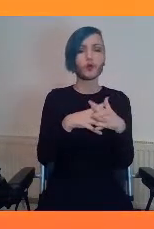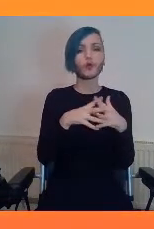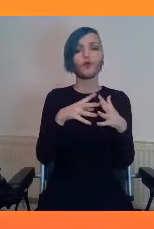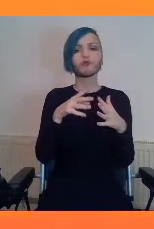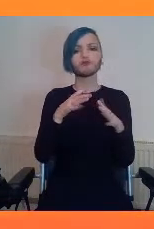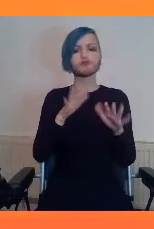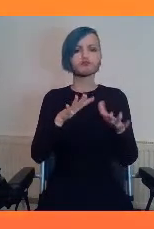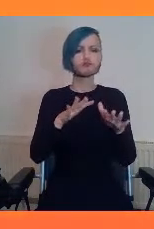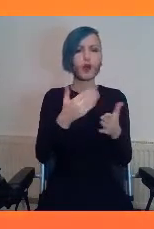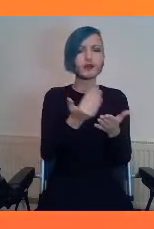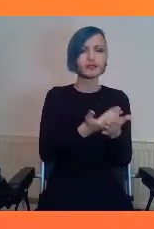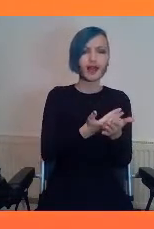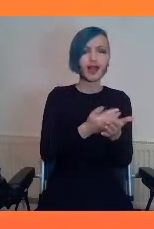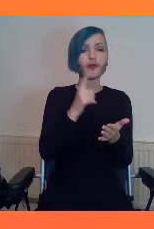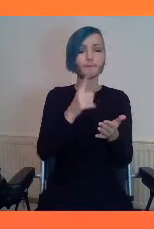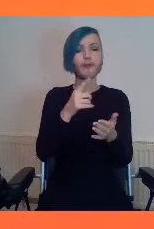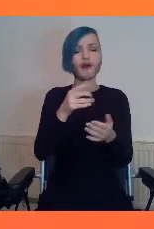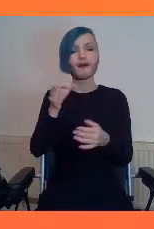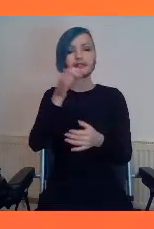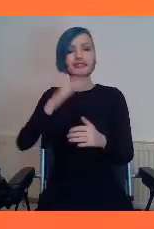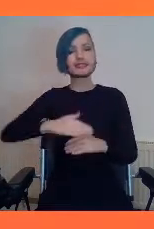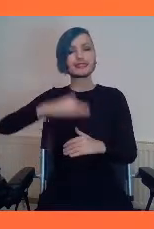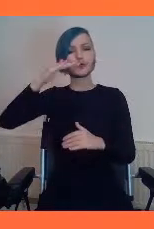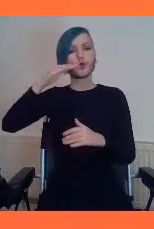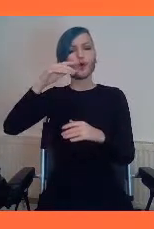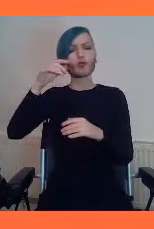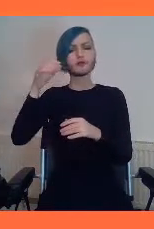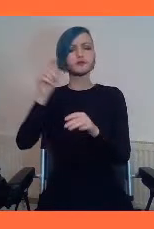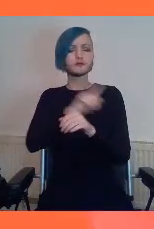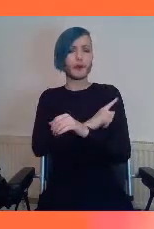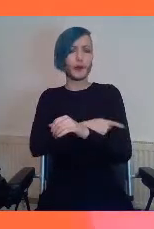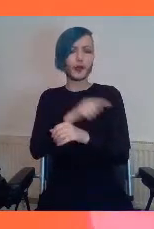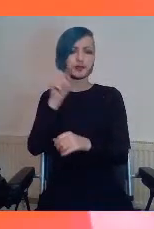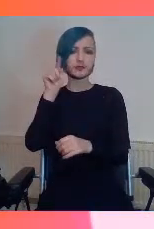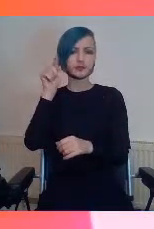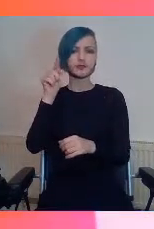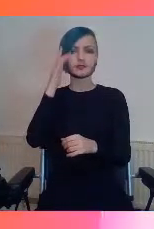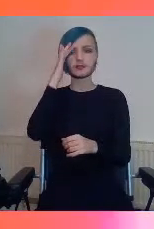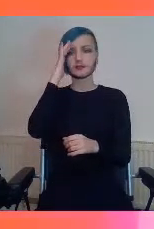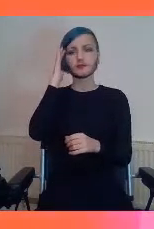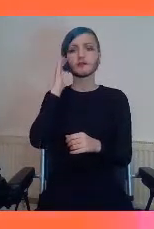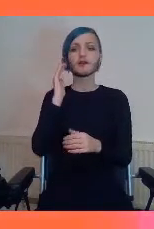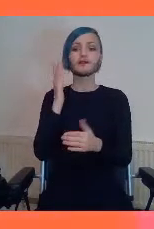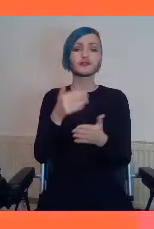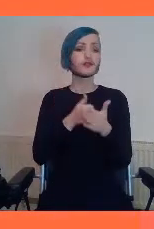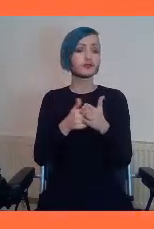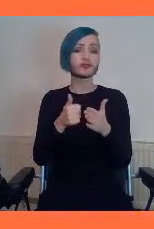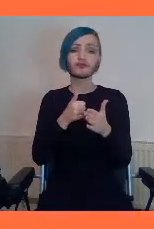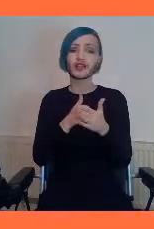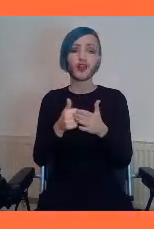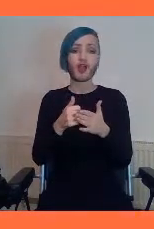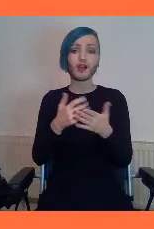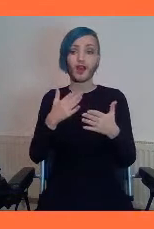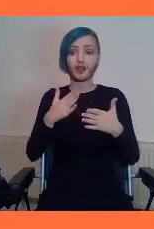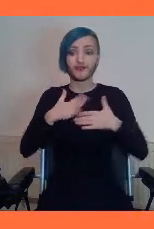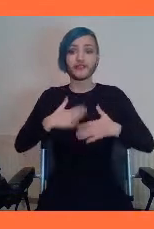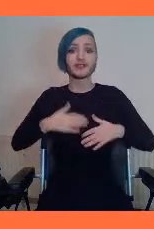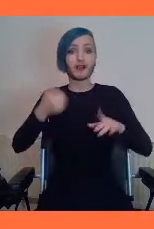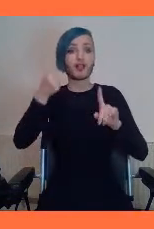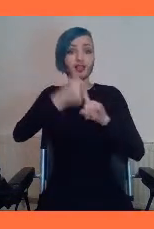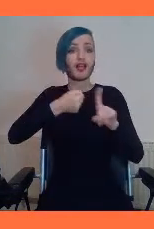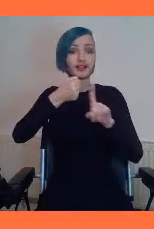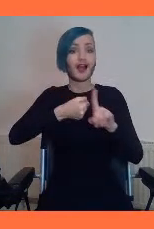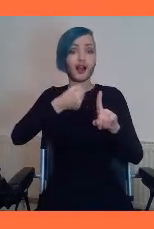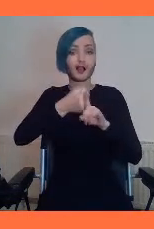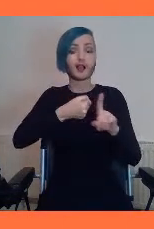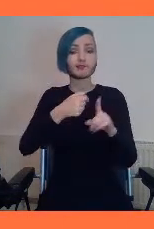northern Poland, we had a regular battle, regular physical attacks for people. I was split into